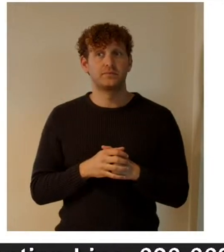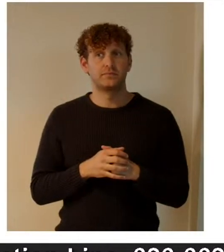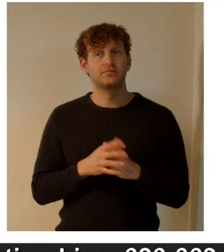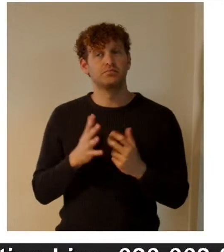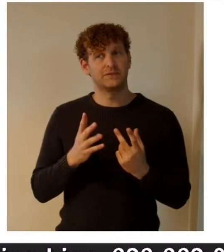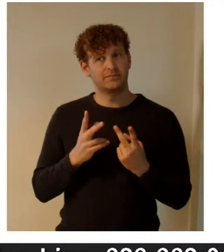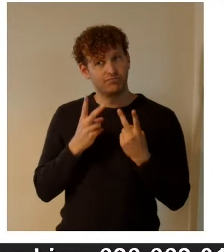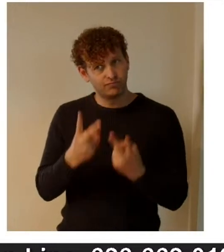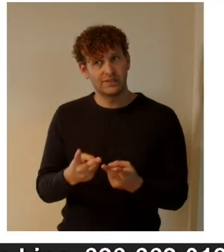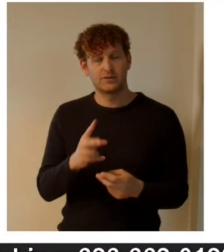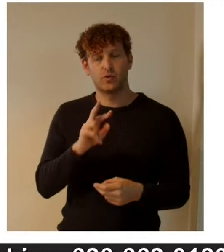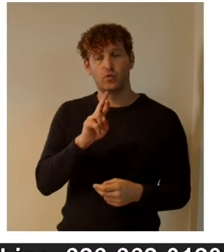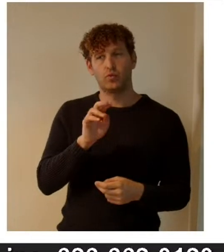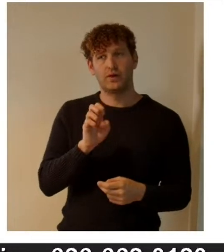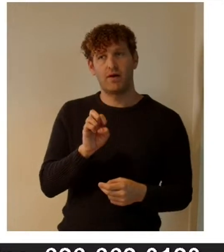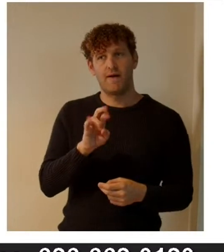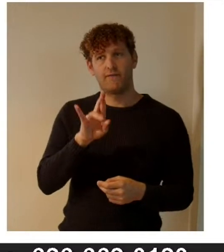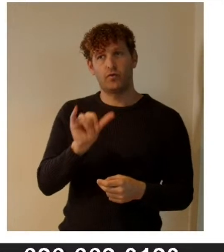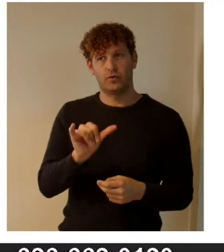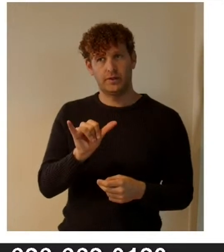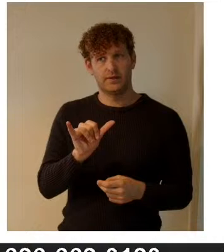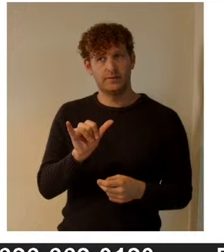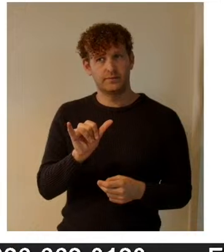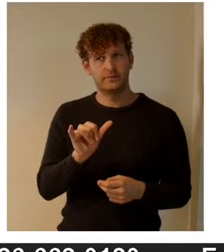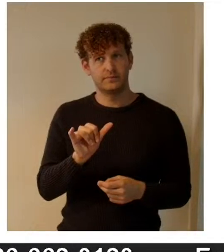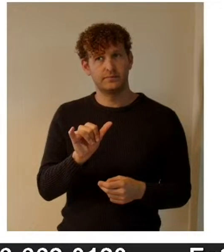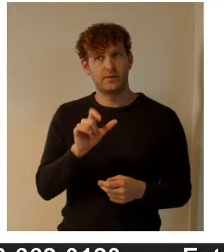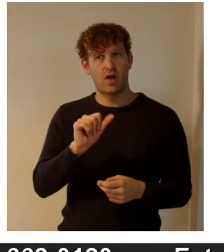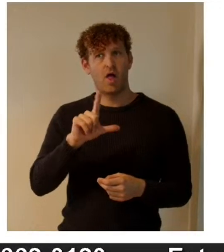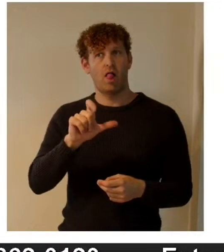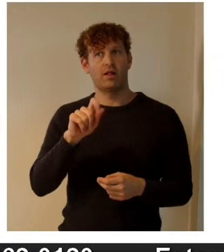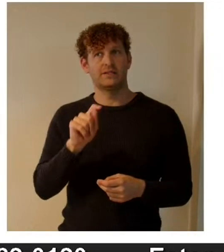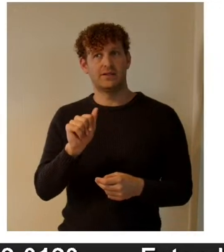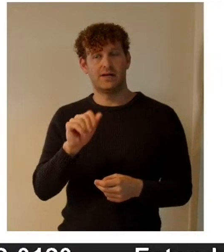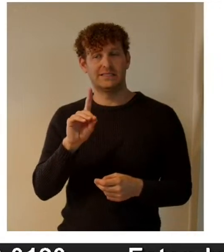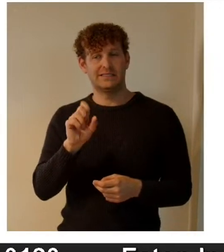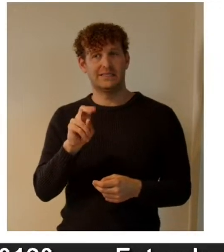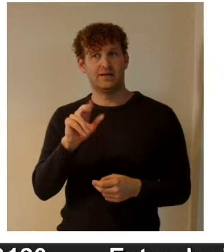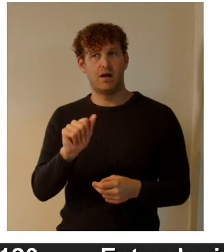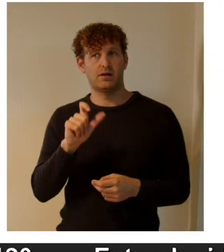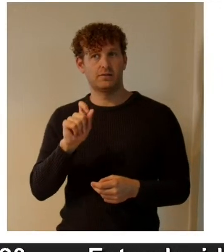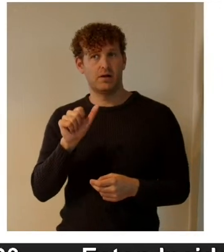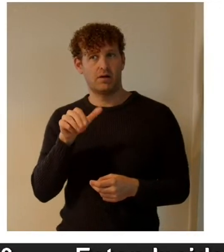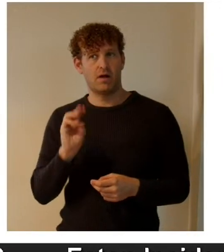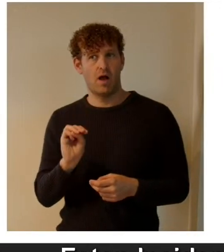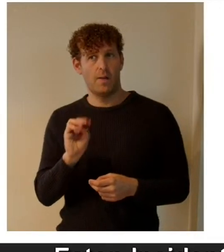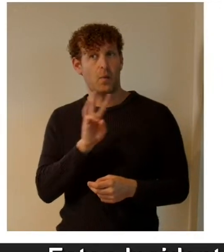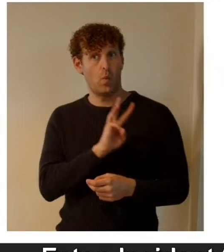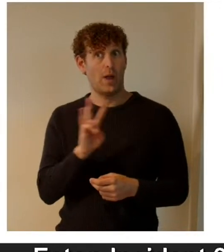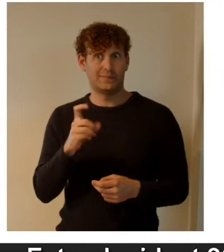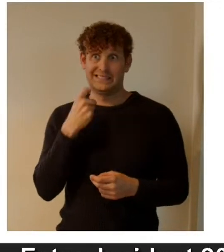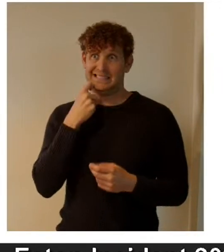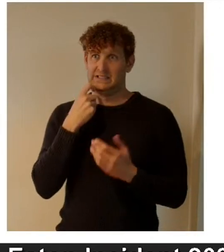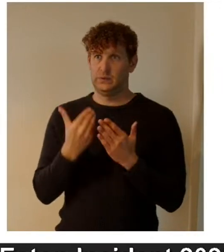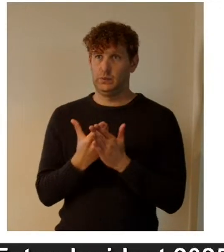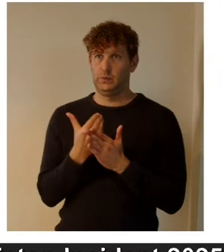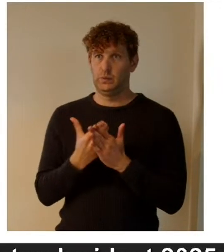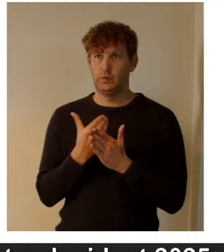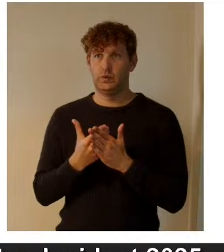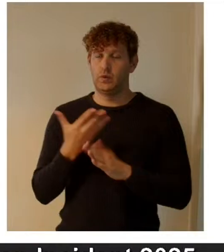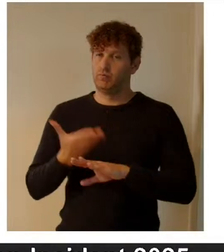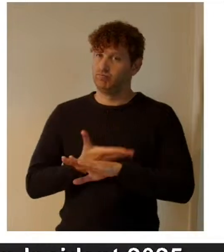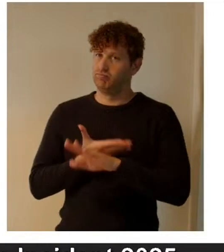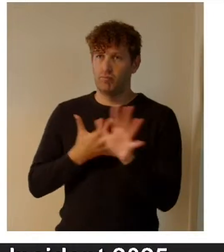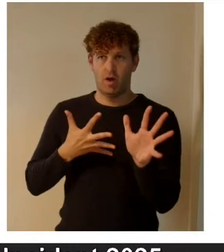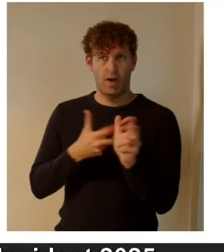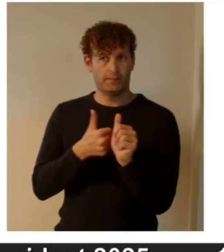visit recoveryaltadena.com. While the site is in its infancy, we are committed to ensuring that it is continuously updated with